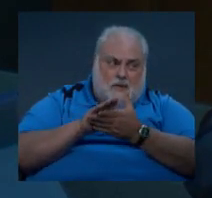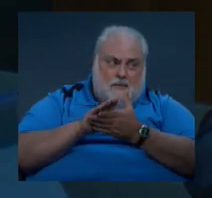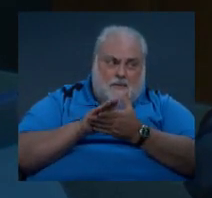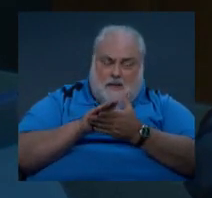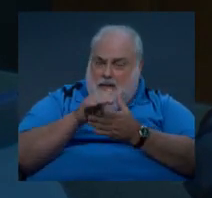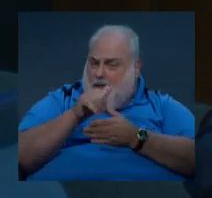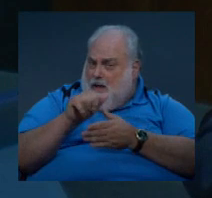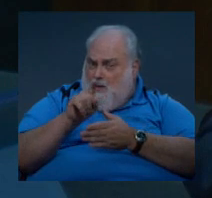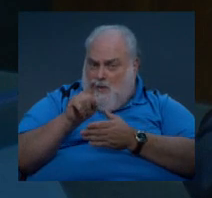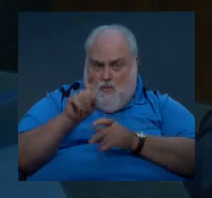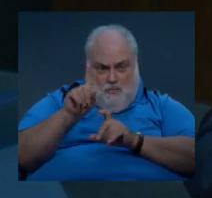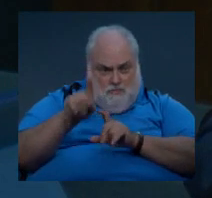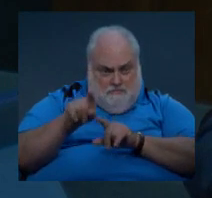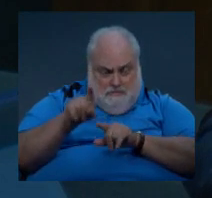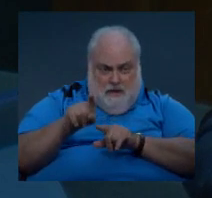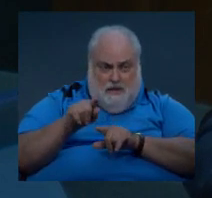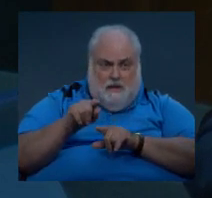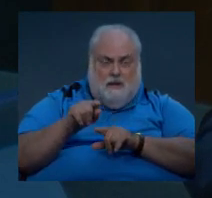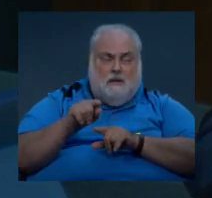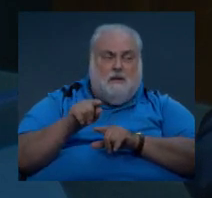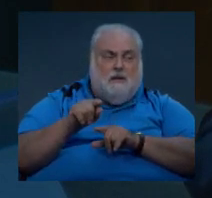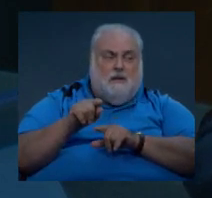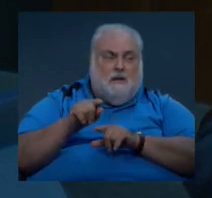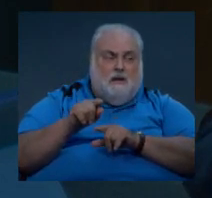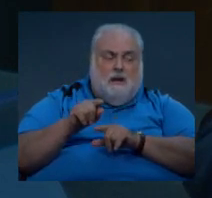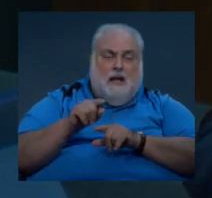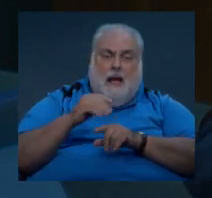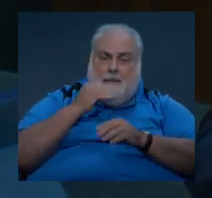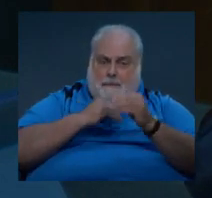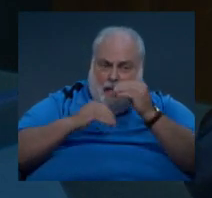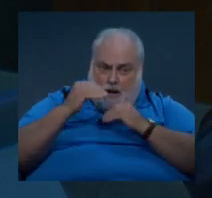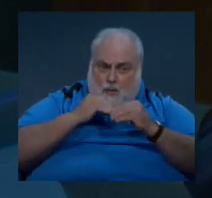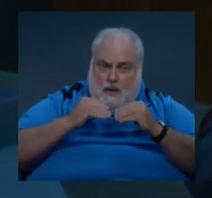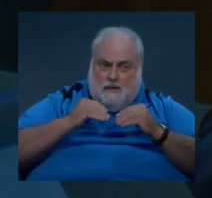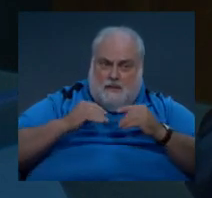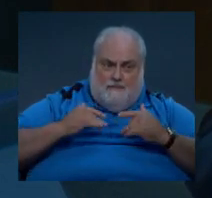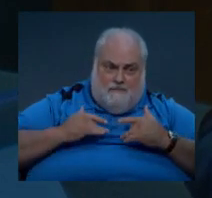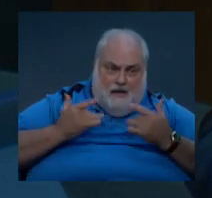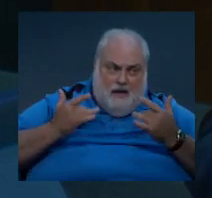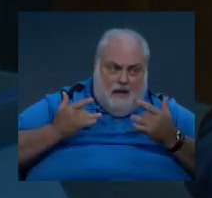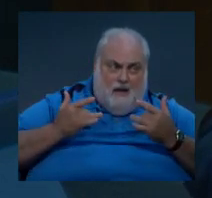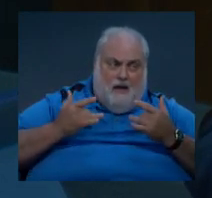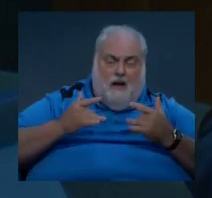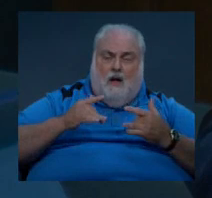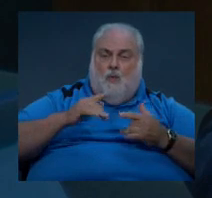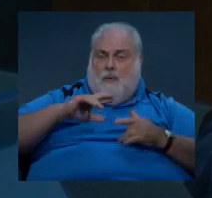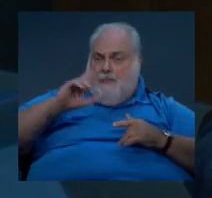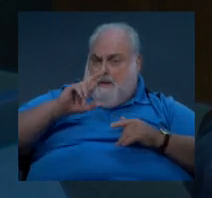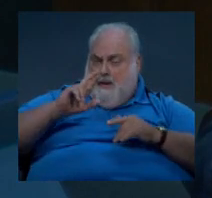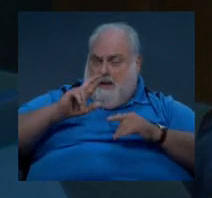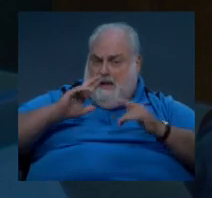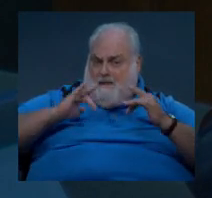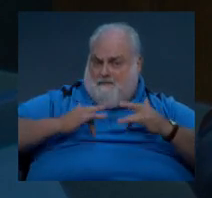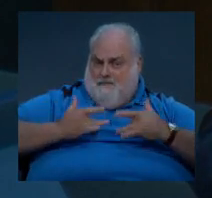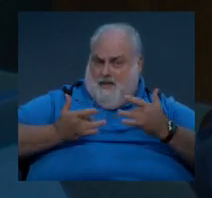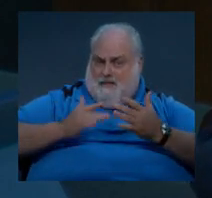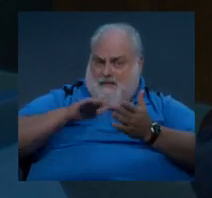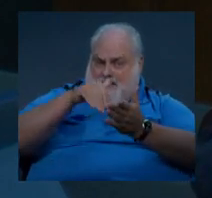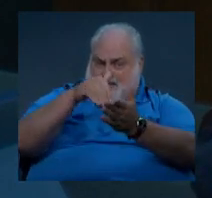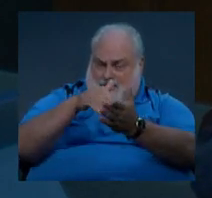for anybody that wants to attend. You can have banquets. We've had Republican events at the